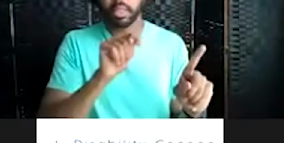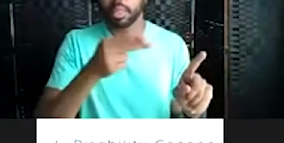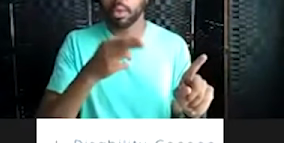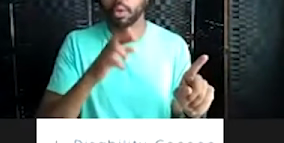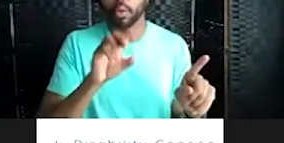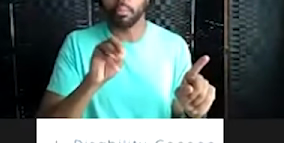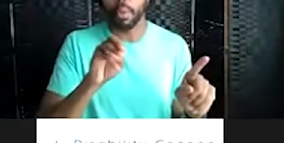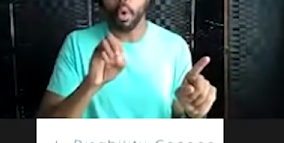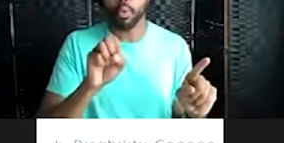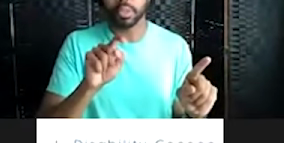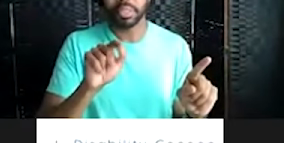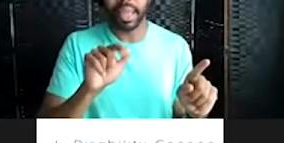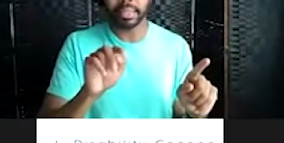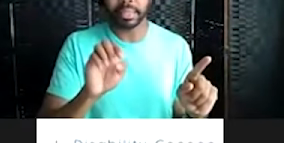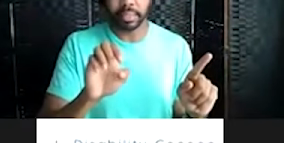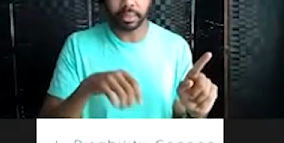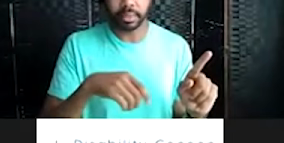you can